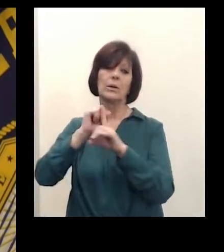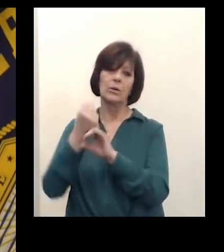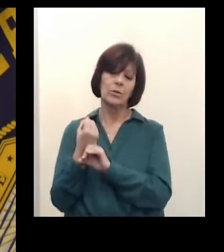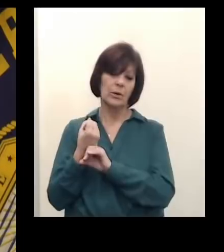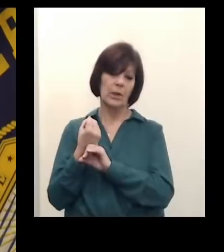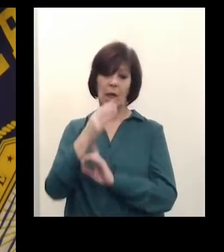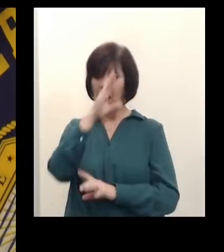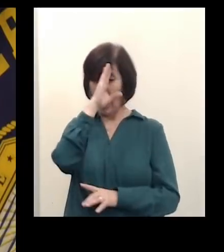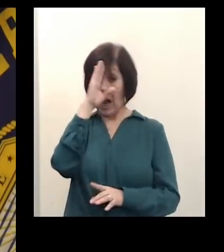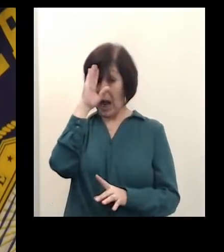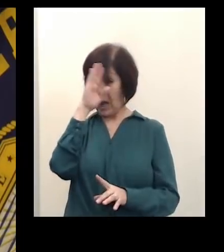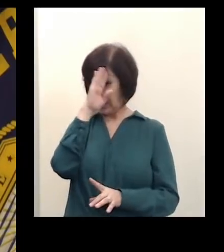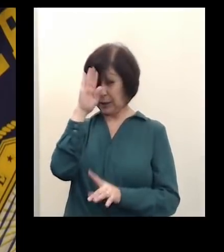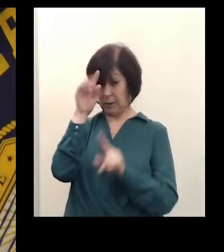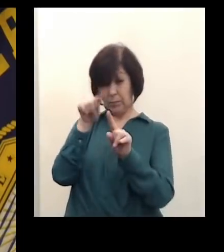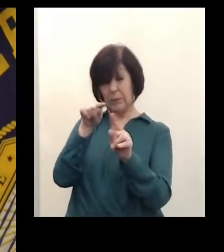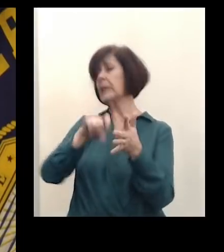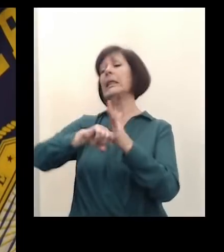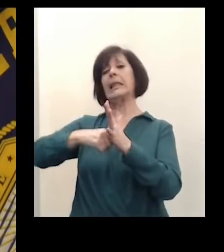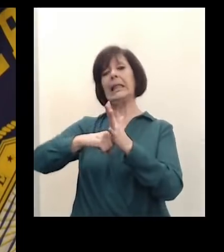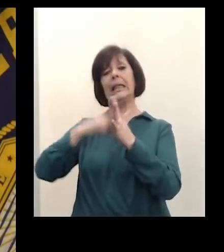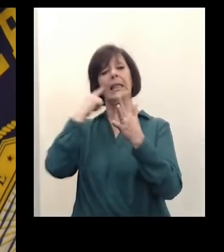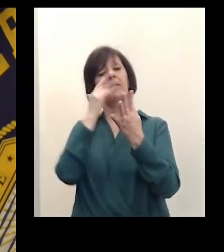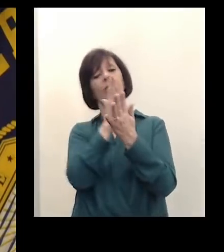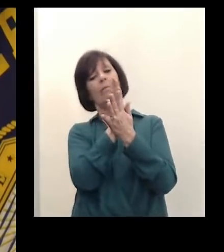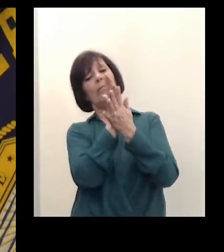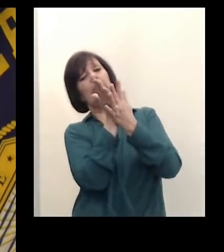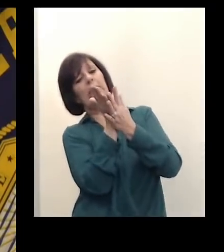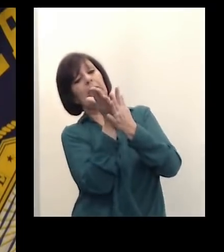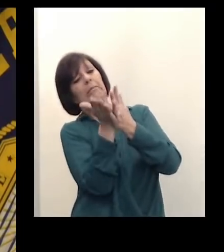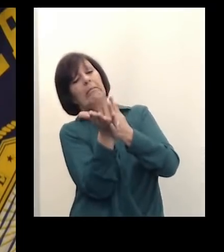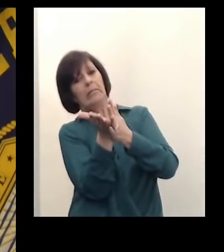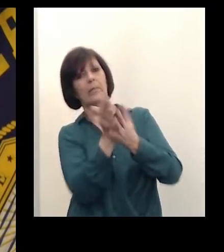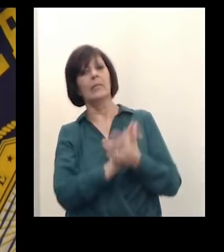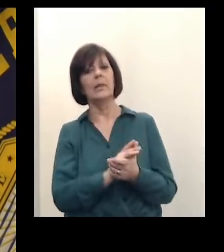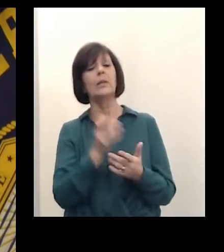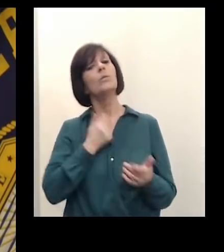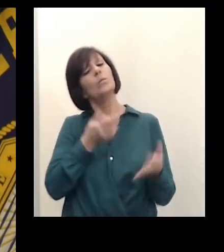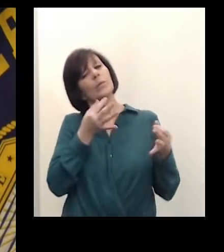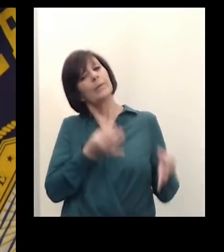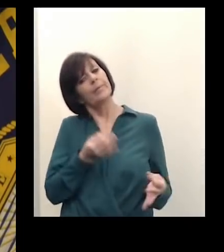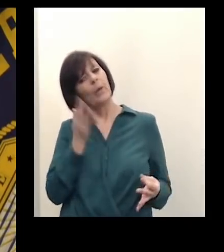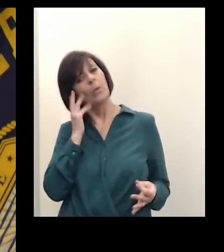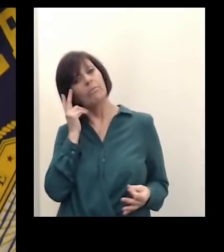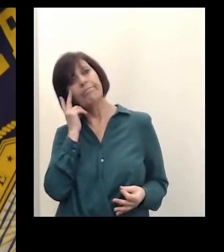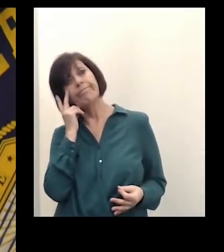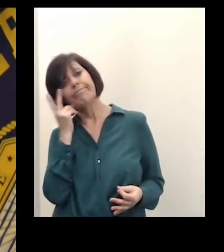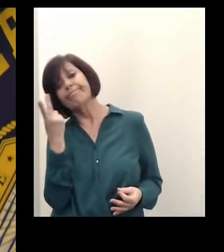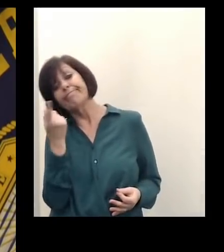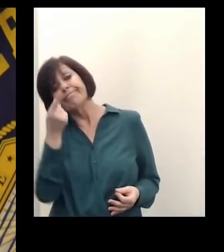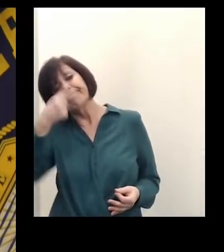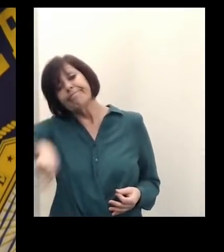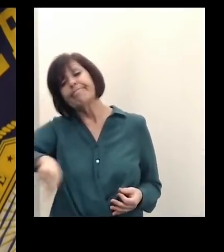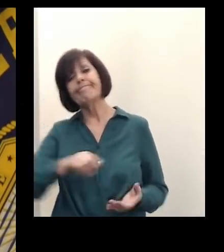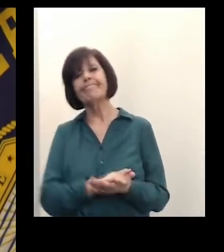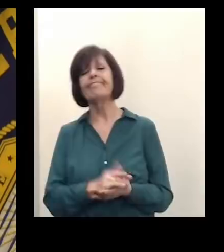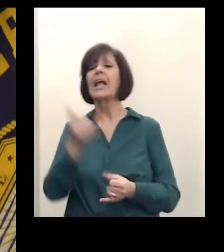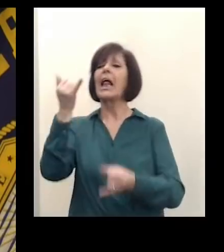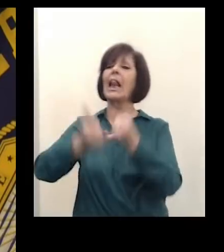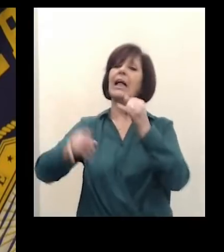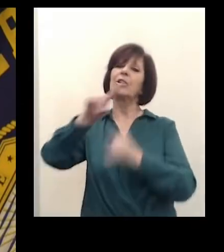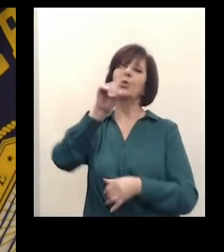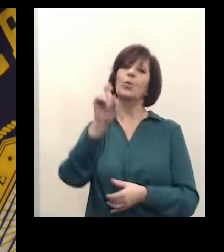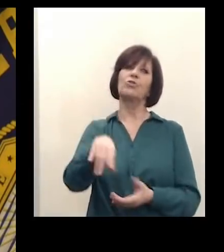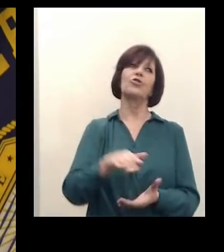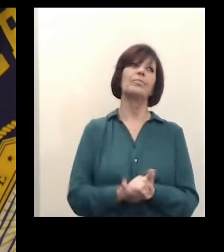key as to whether or not we go to another phase. And that will be decided upon in approximately a week. Final question, I don't want to leave you out.